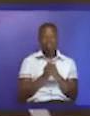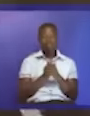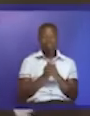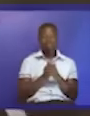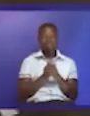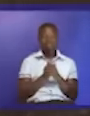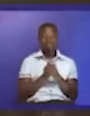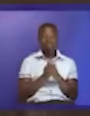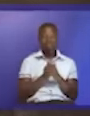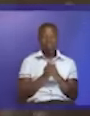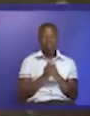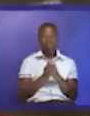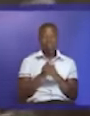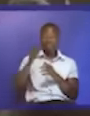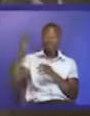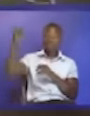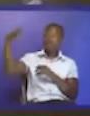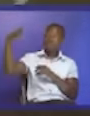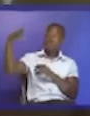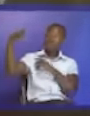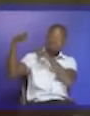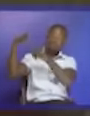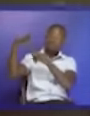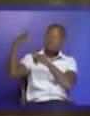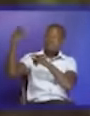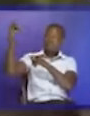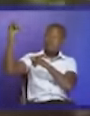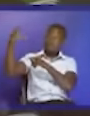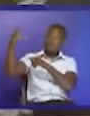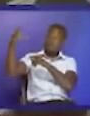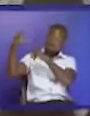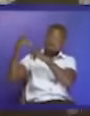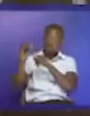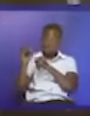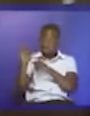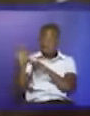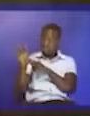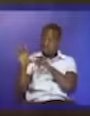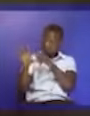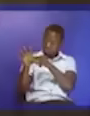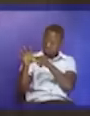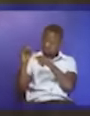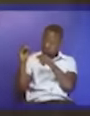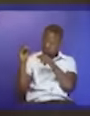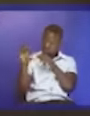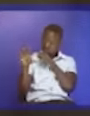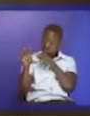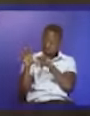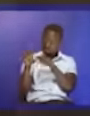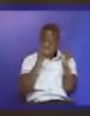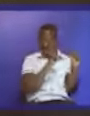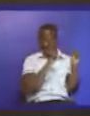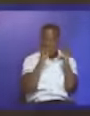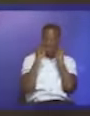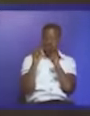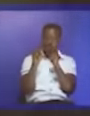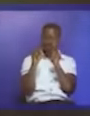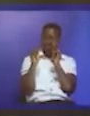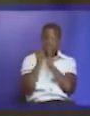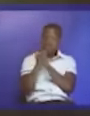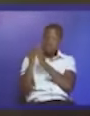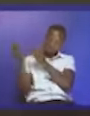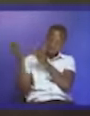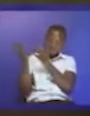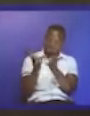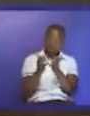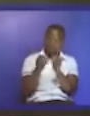It takes light. It takes light. The light and the power that comes